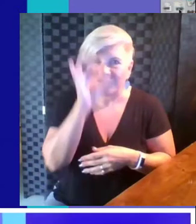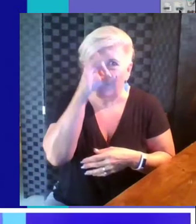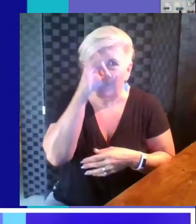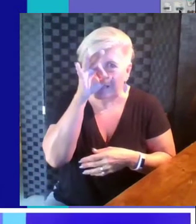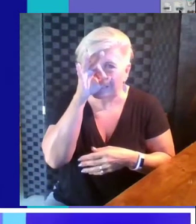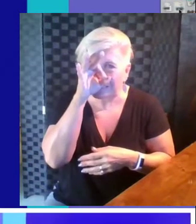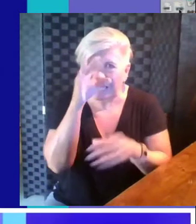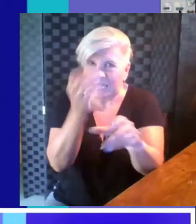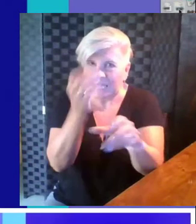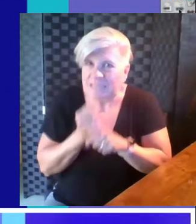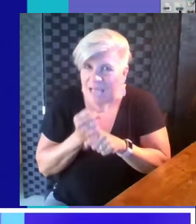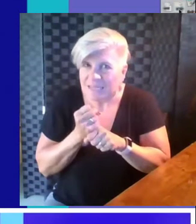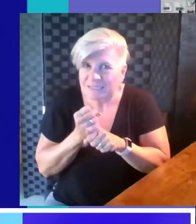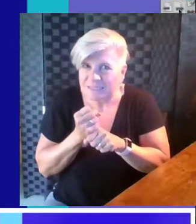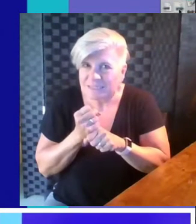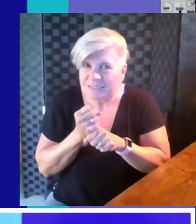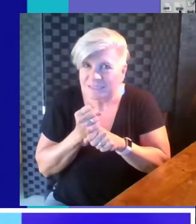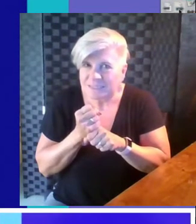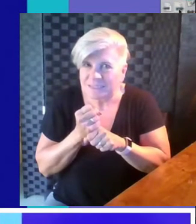Fox,